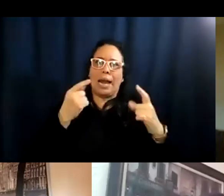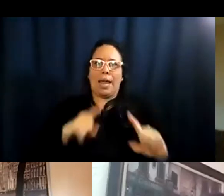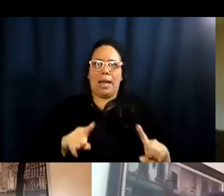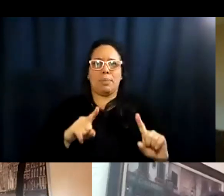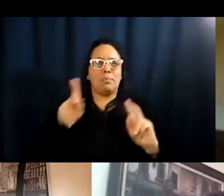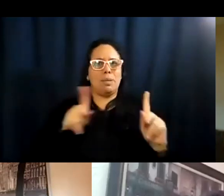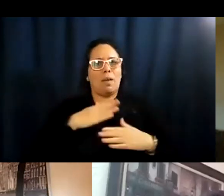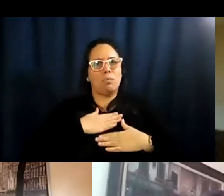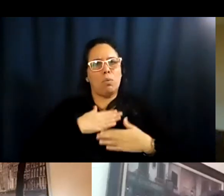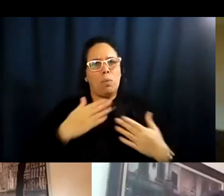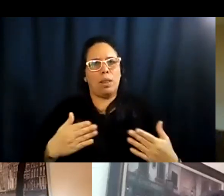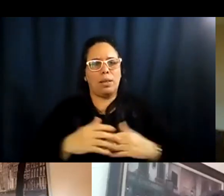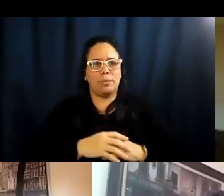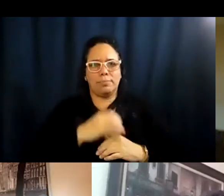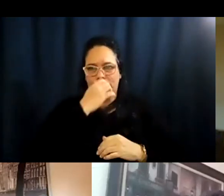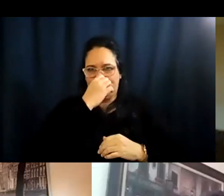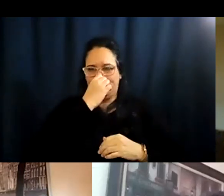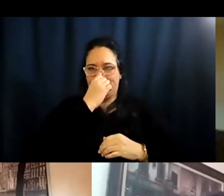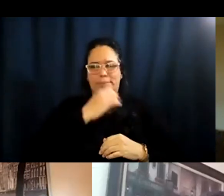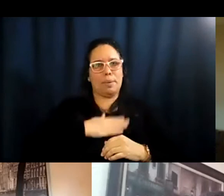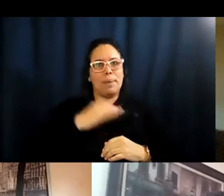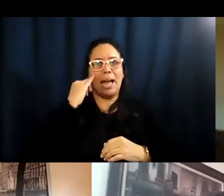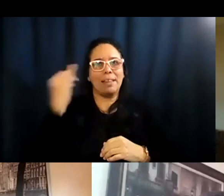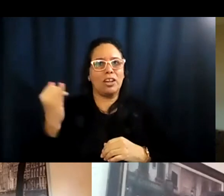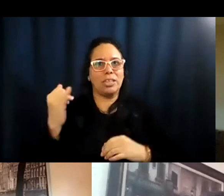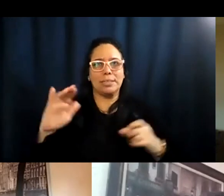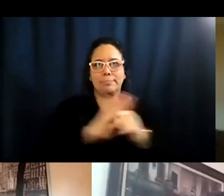theory is just a total revolution.